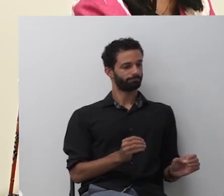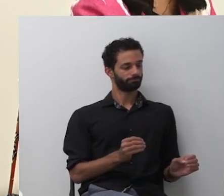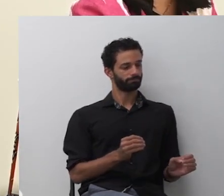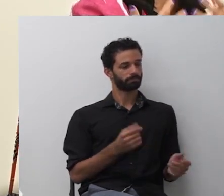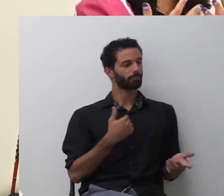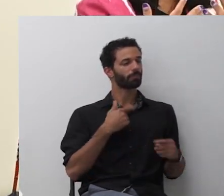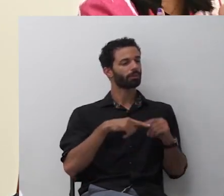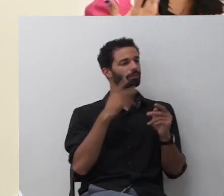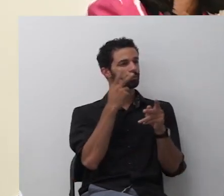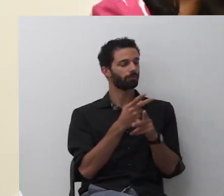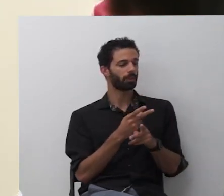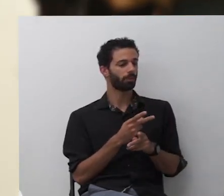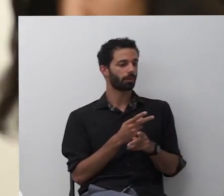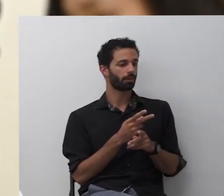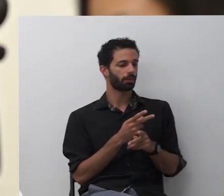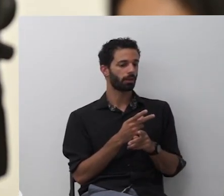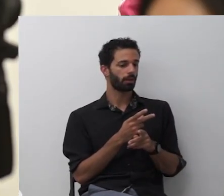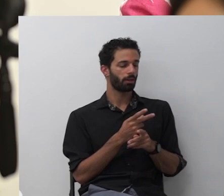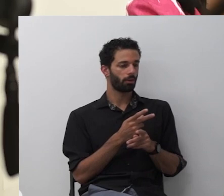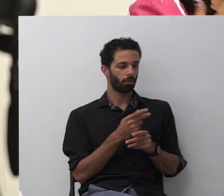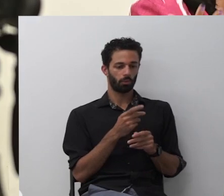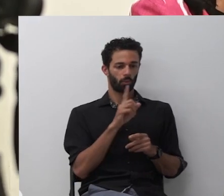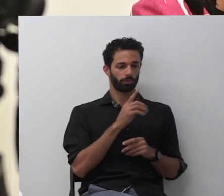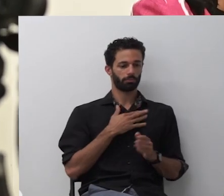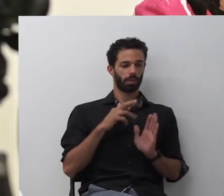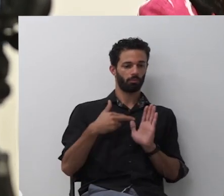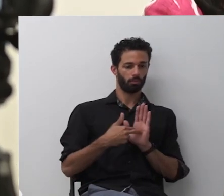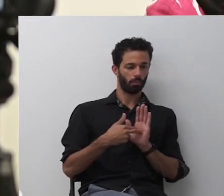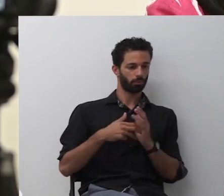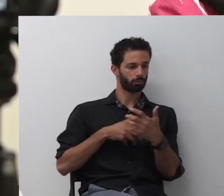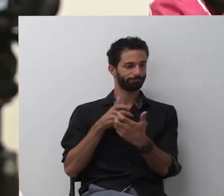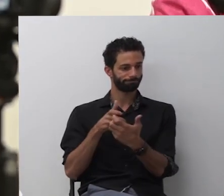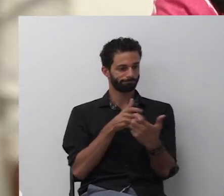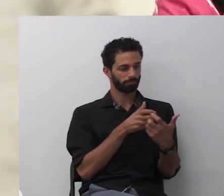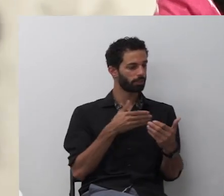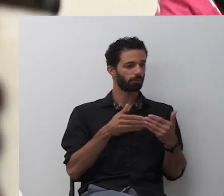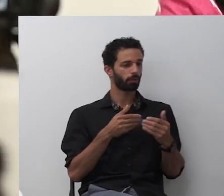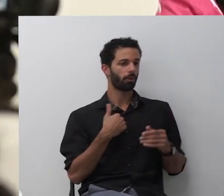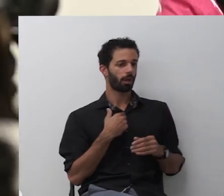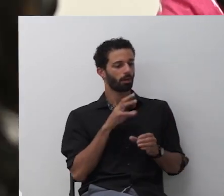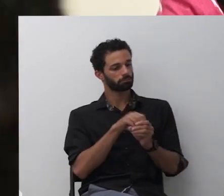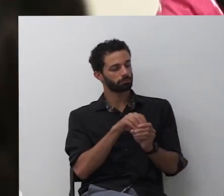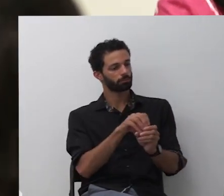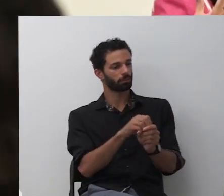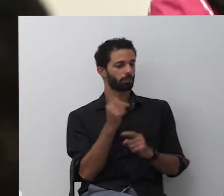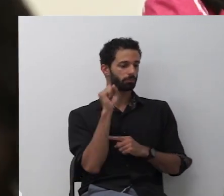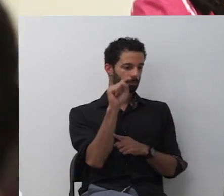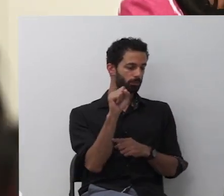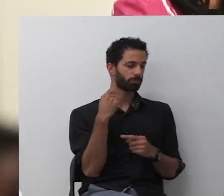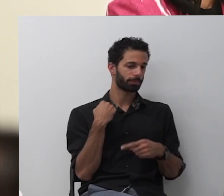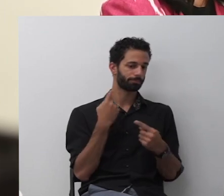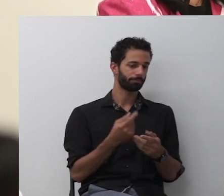couldn't figure out how to play a role to fit in, even though I'd been part of movements for a while. And so with a